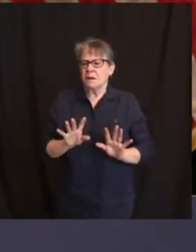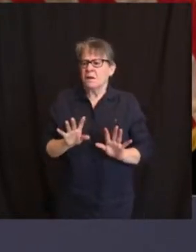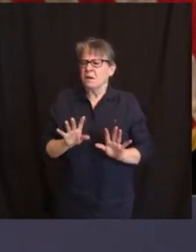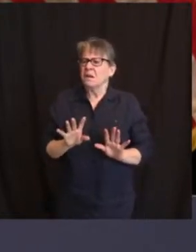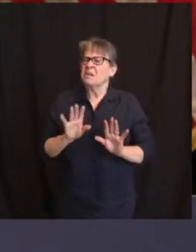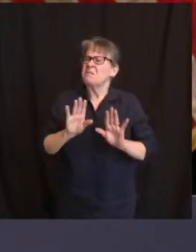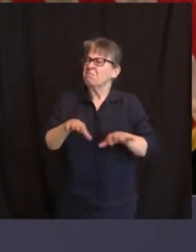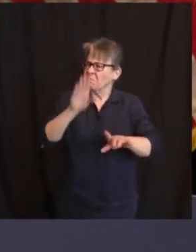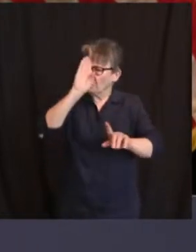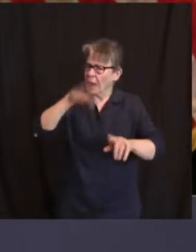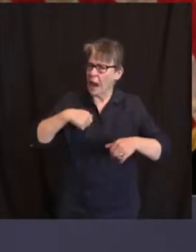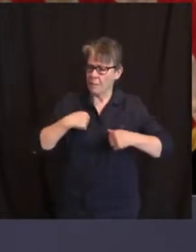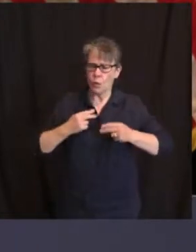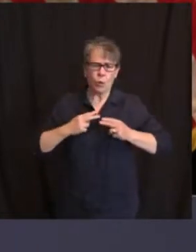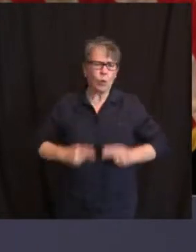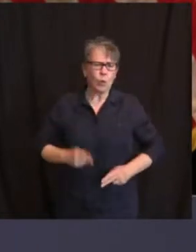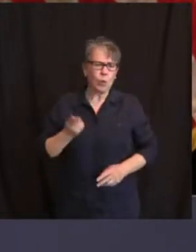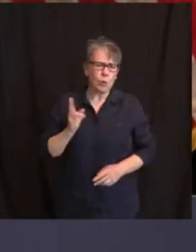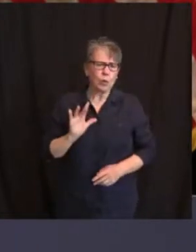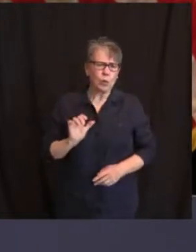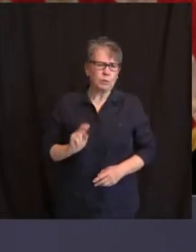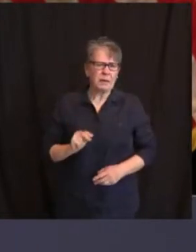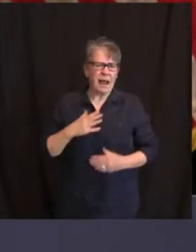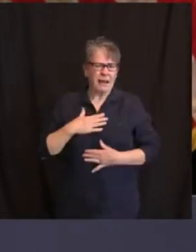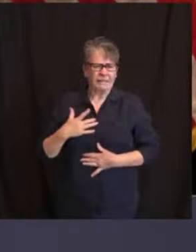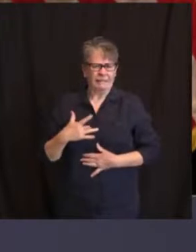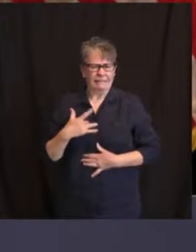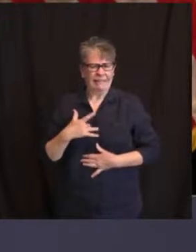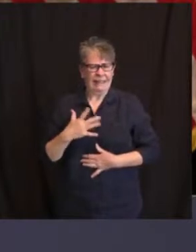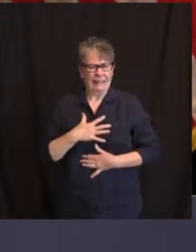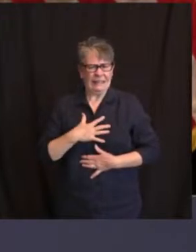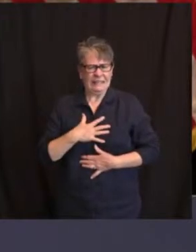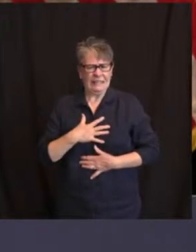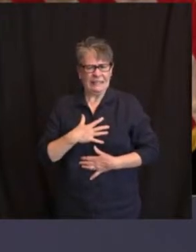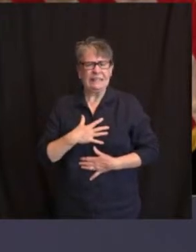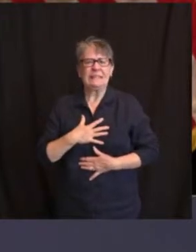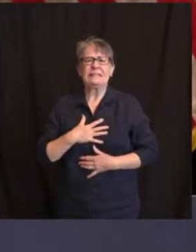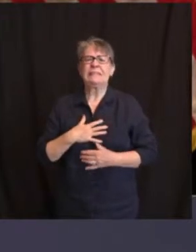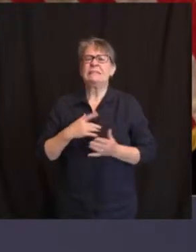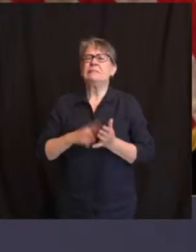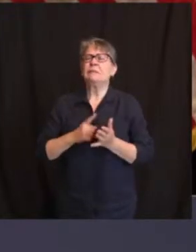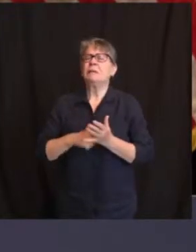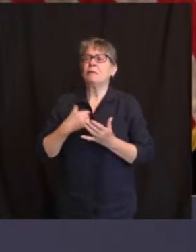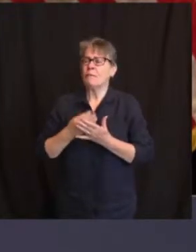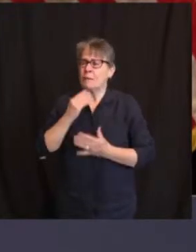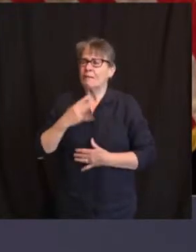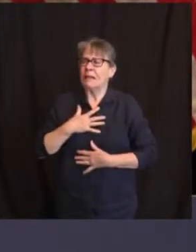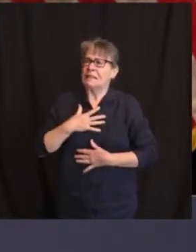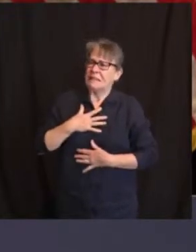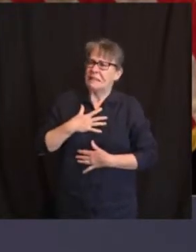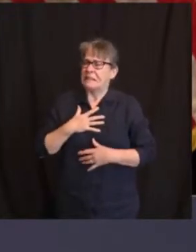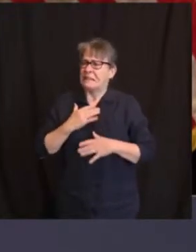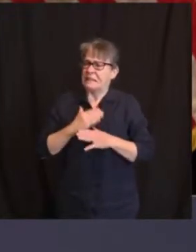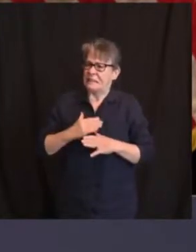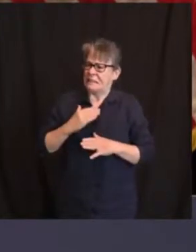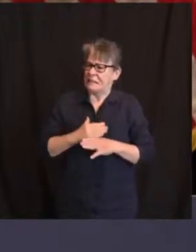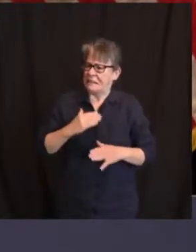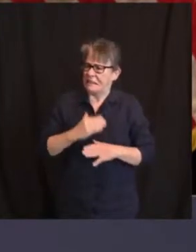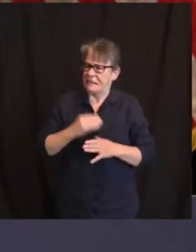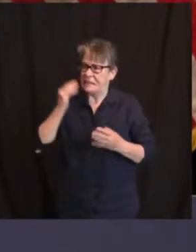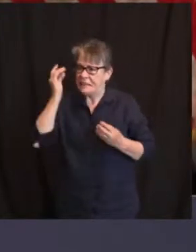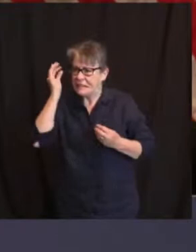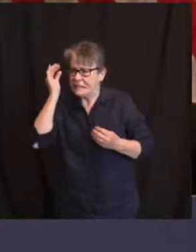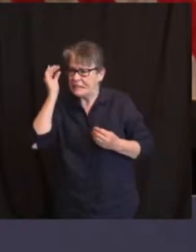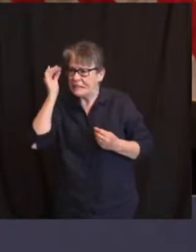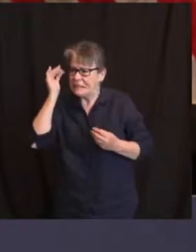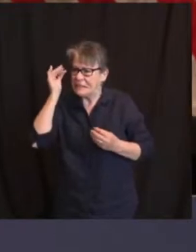it occasionally gets to you, but at the end of the day, the responsibility that I've got, that we have got, all of us,